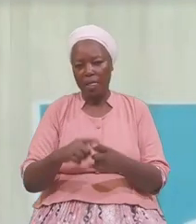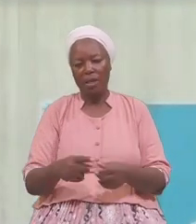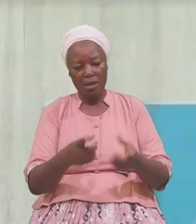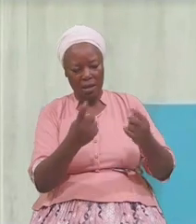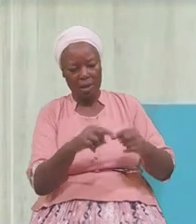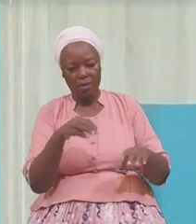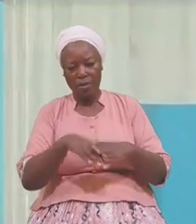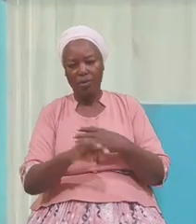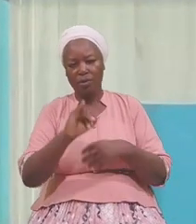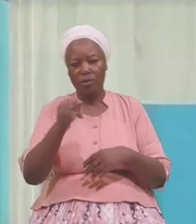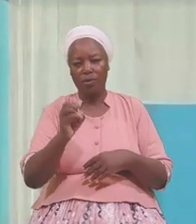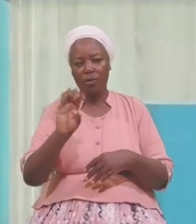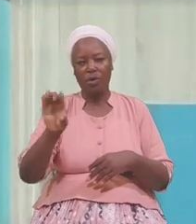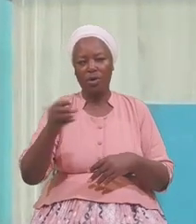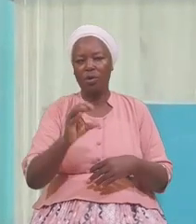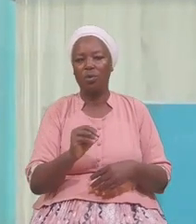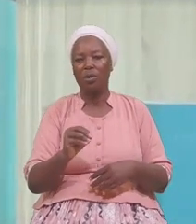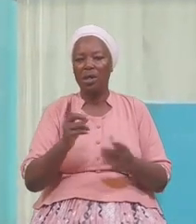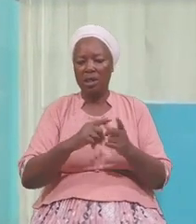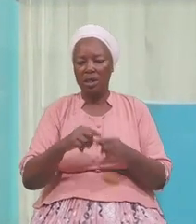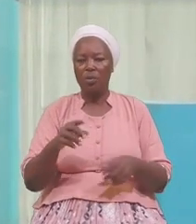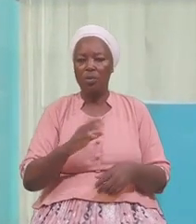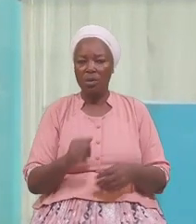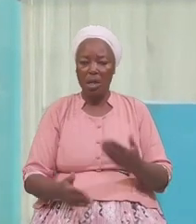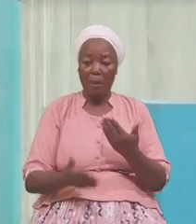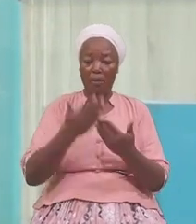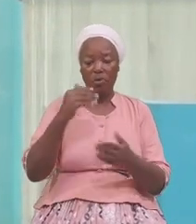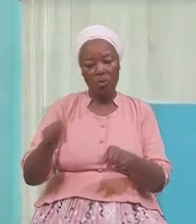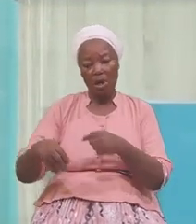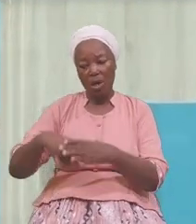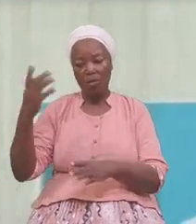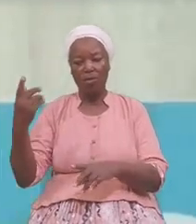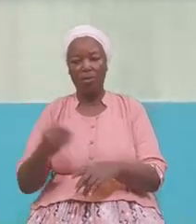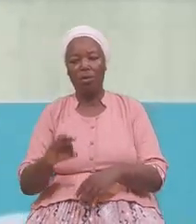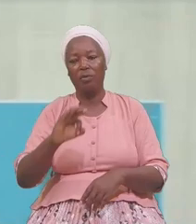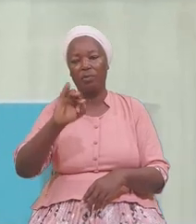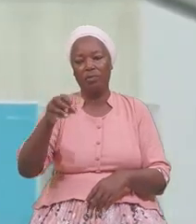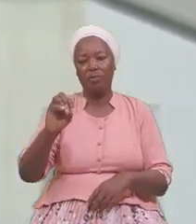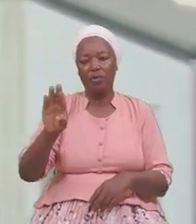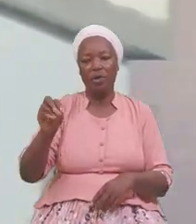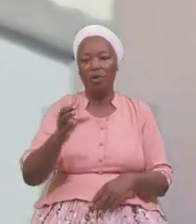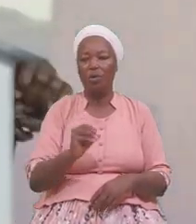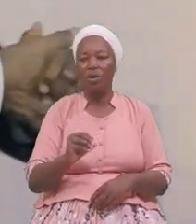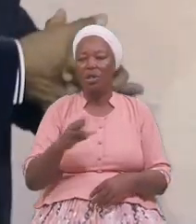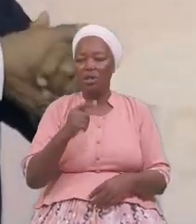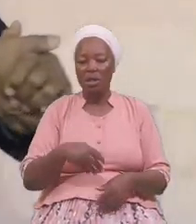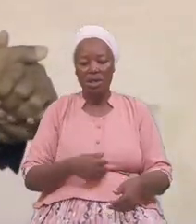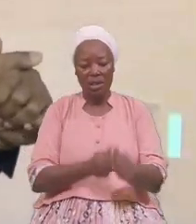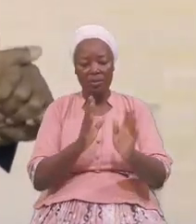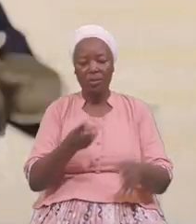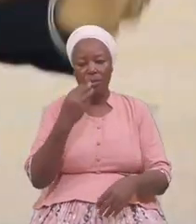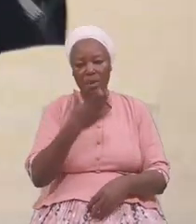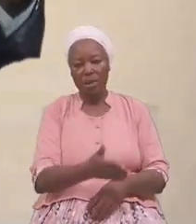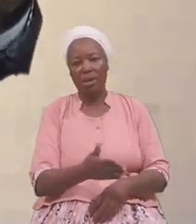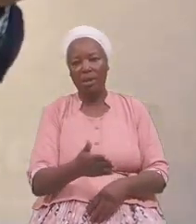Jericho. He was about going out of Jericho. The disciples were there.